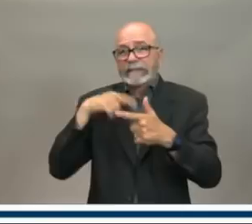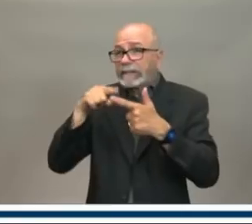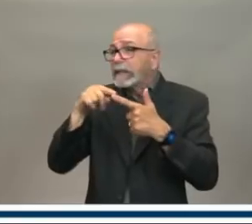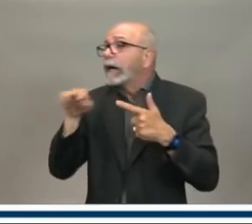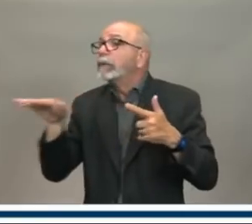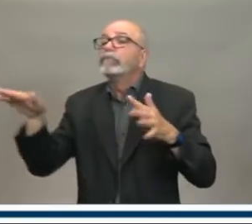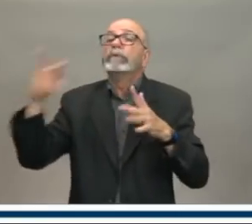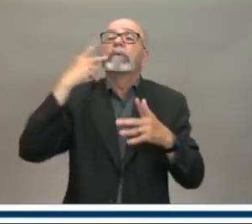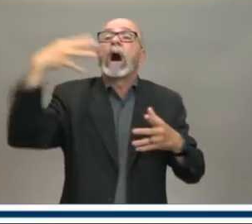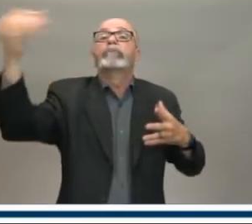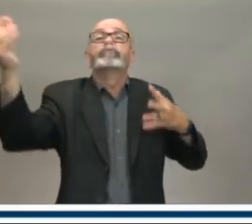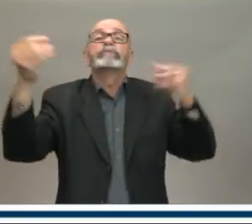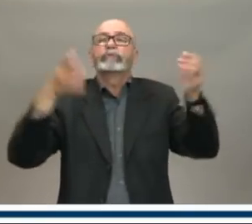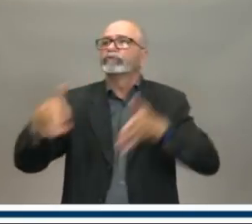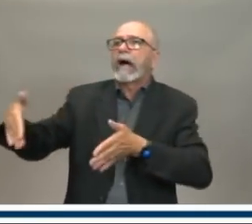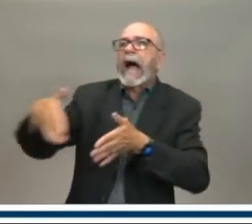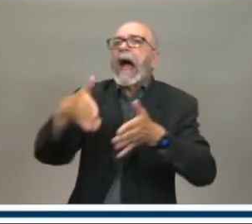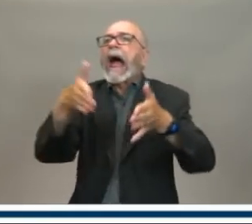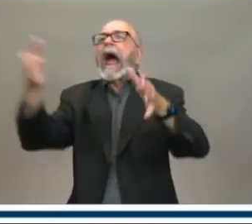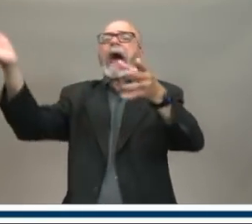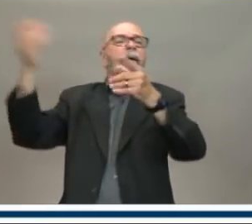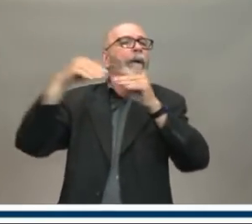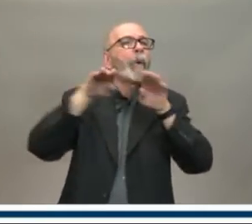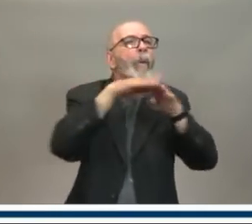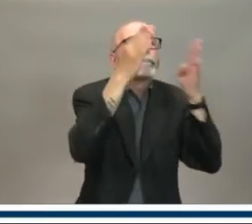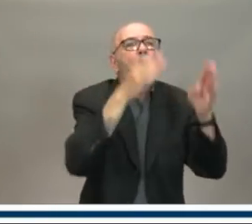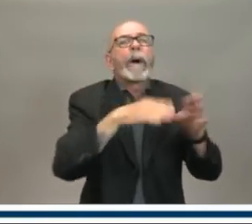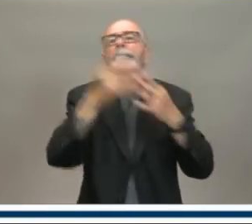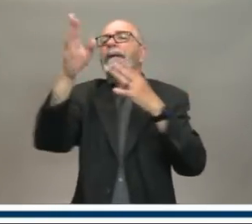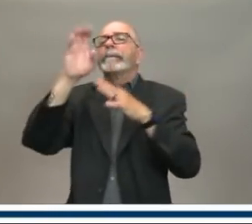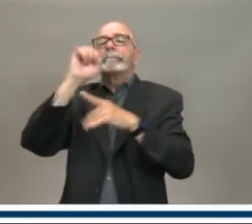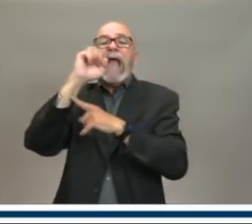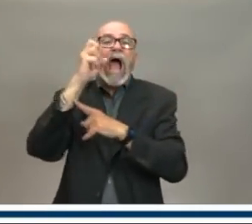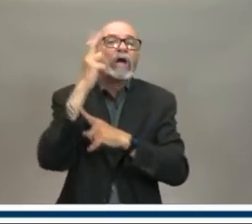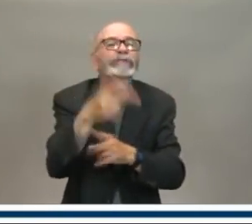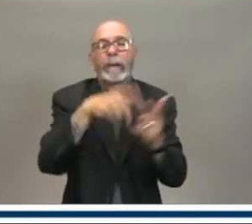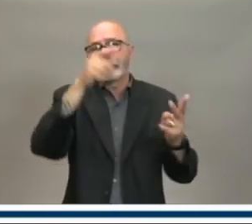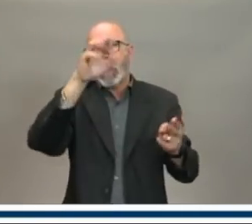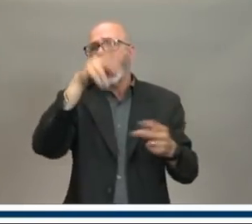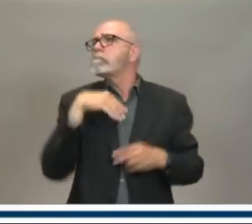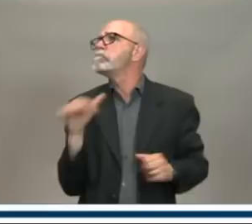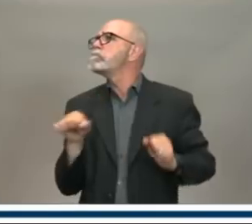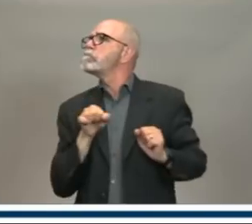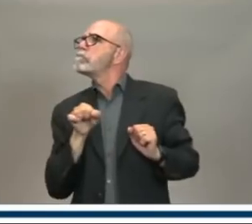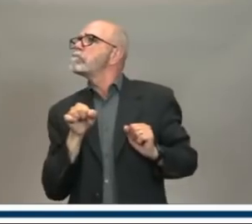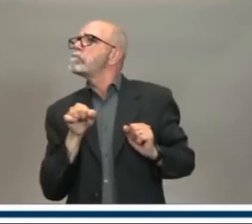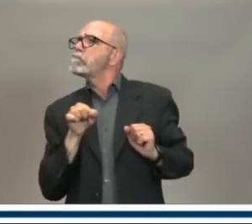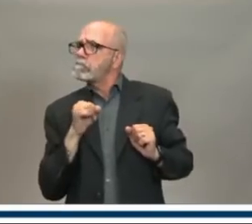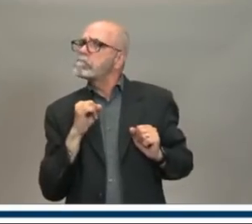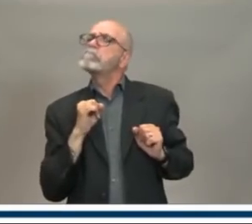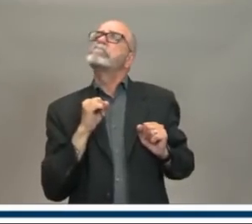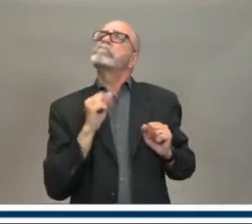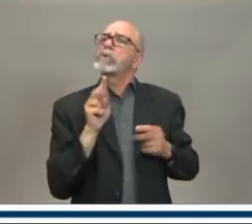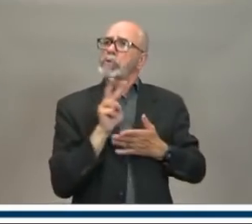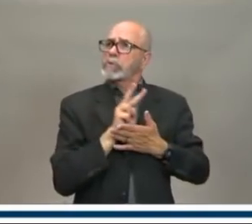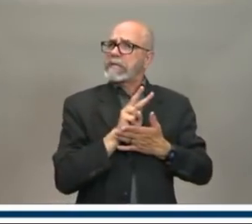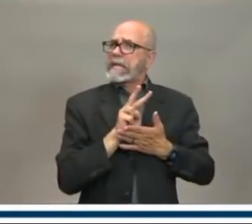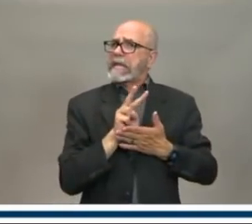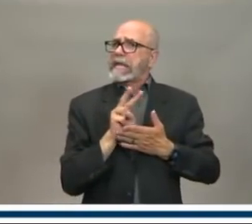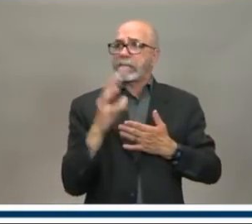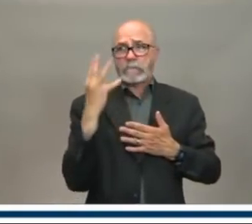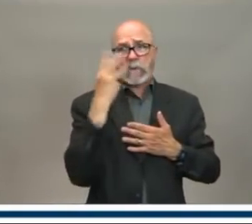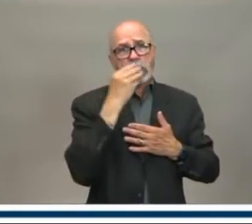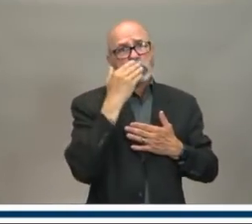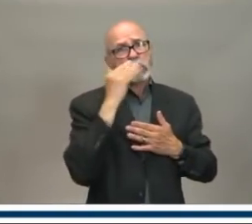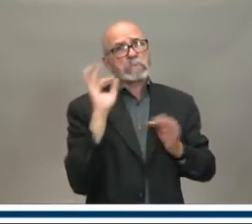outdoors that we really need to watch the epidemiology in each of those steps for a minimum of 2 weeks to do that. The third piece is